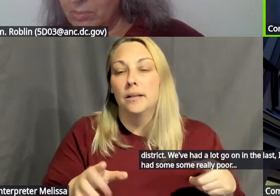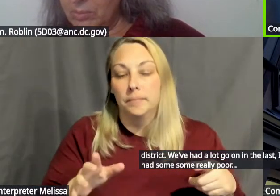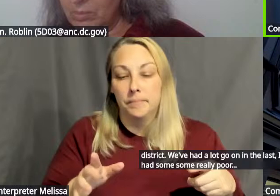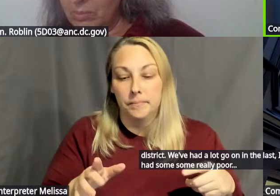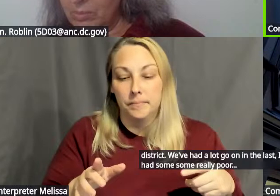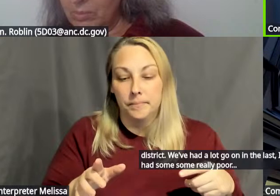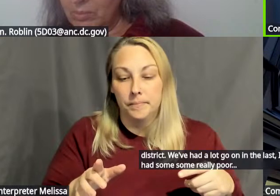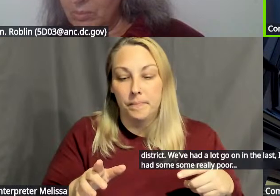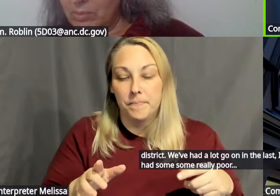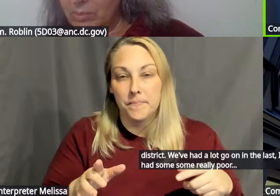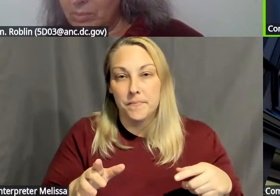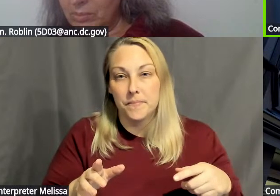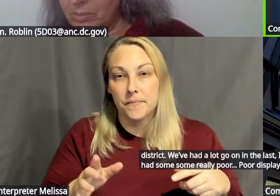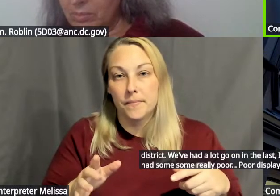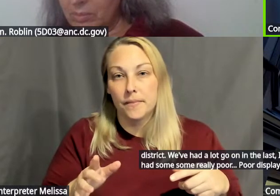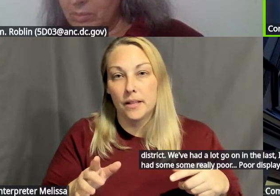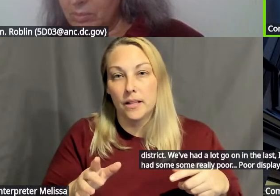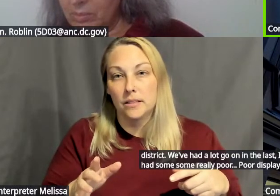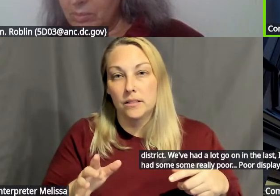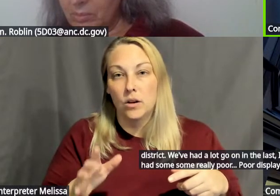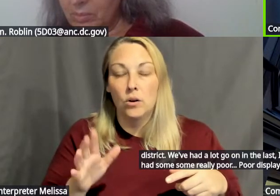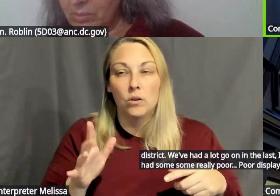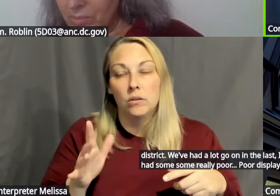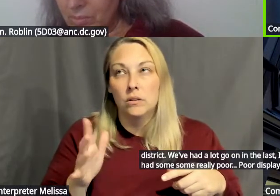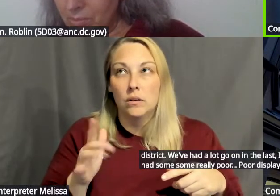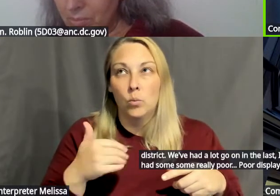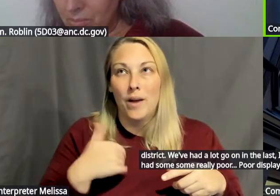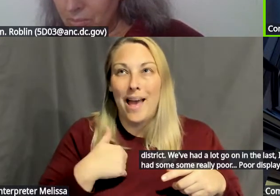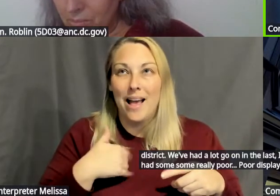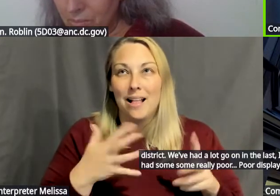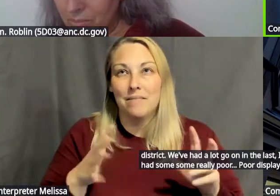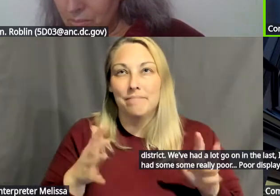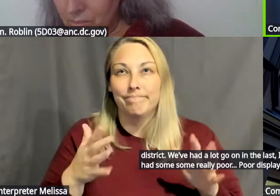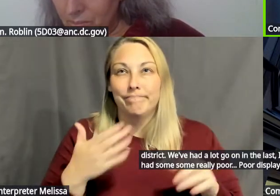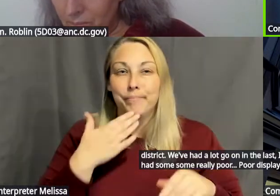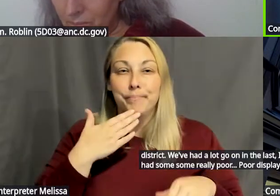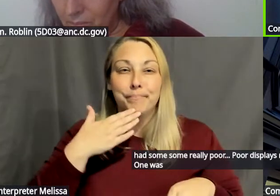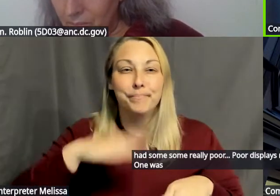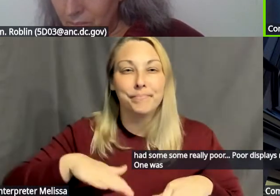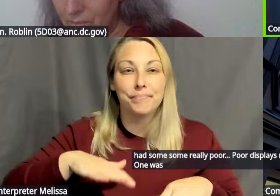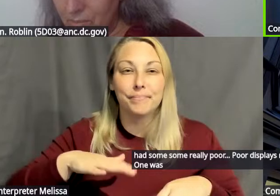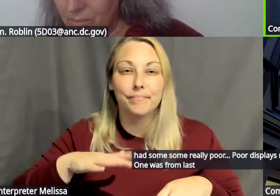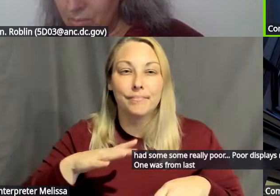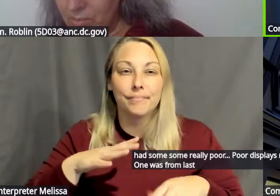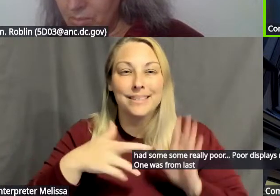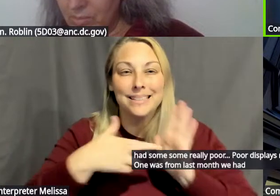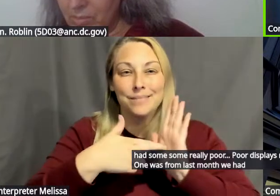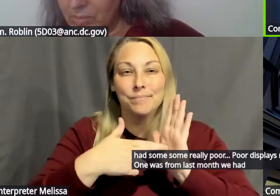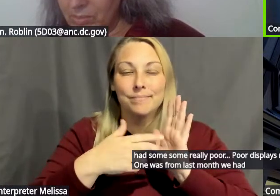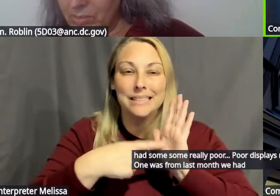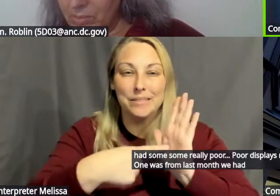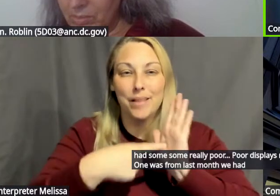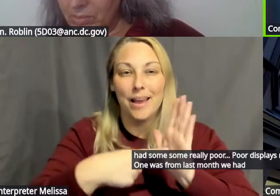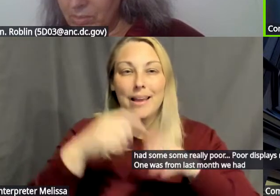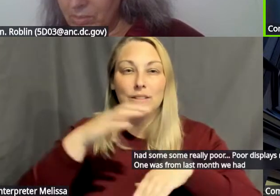poor displays of respect on the block, I would say. One was from last month. We had a shootout occur on Miggs